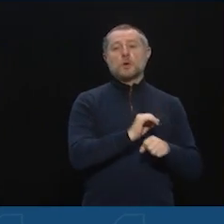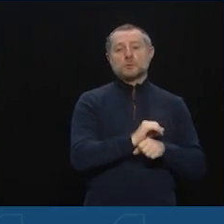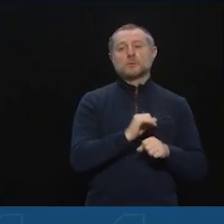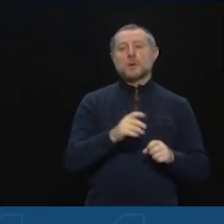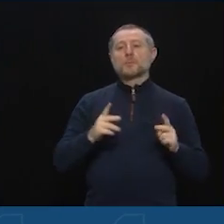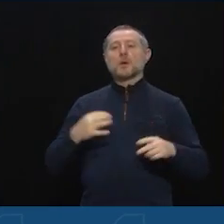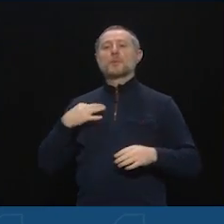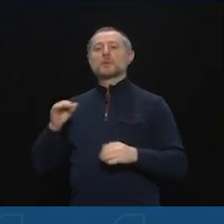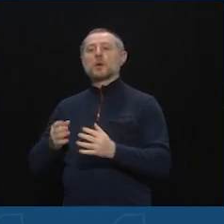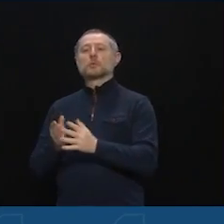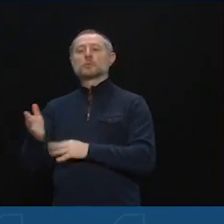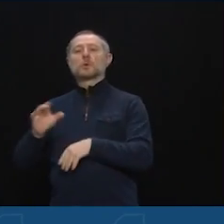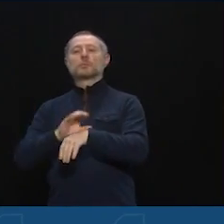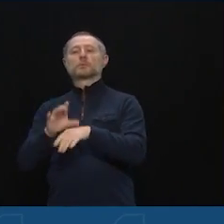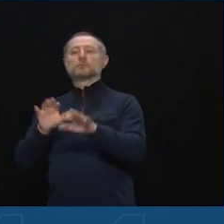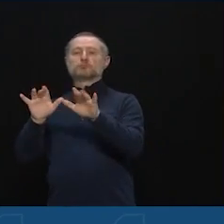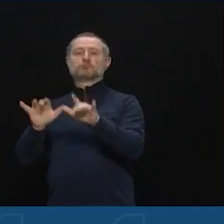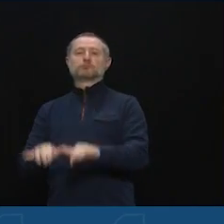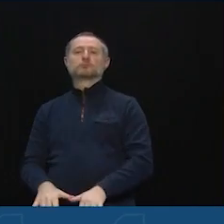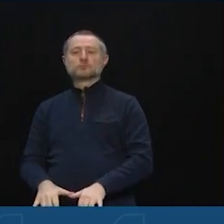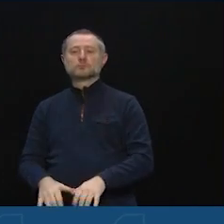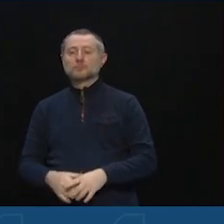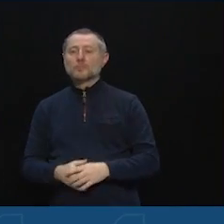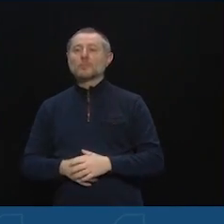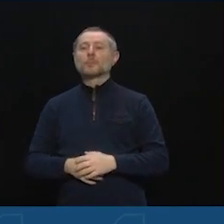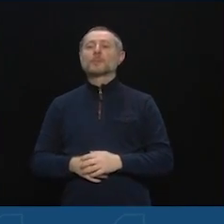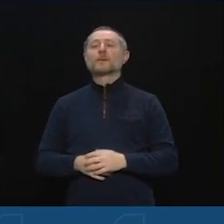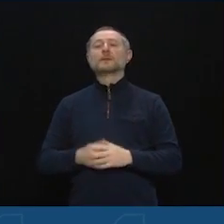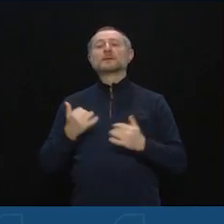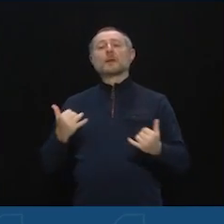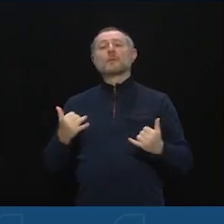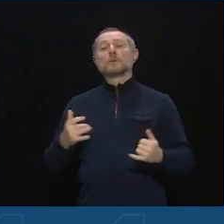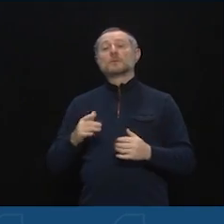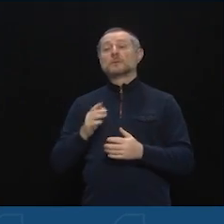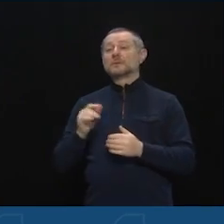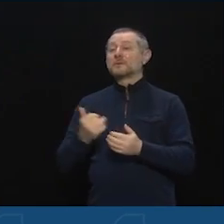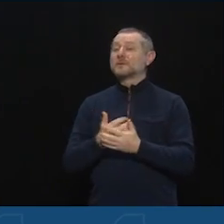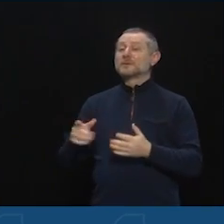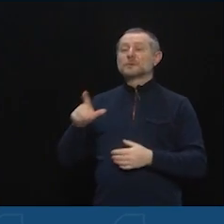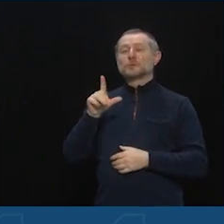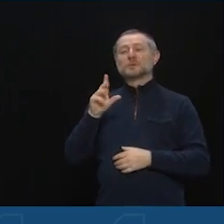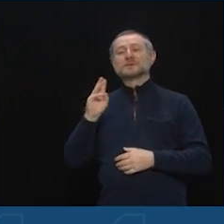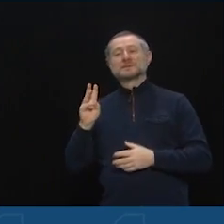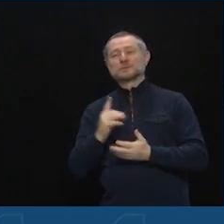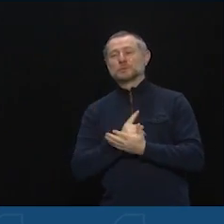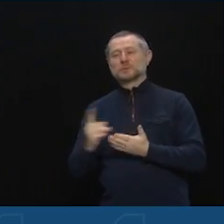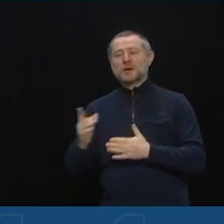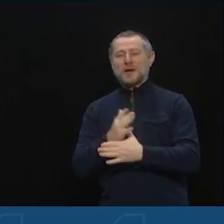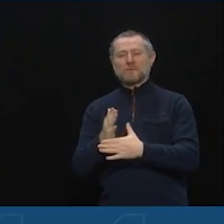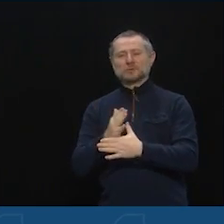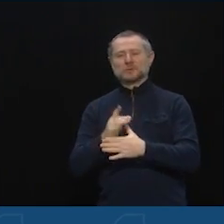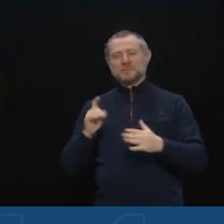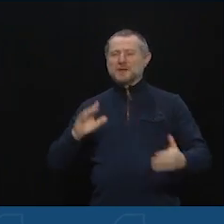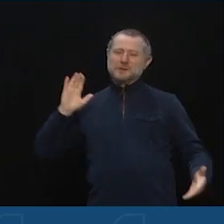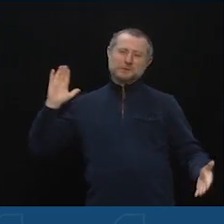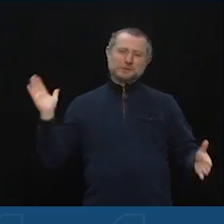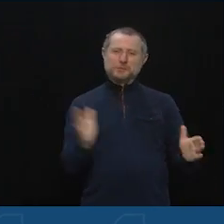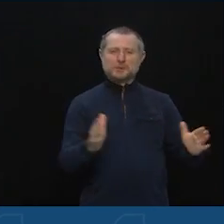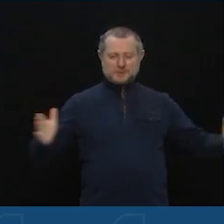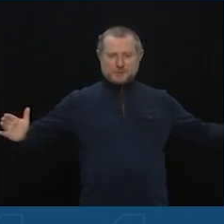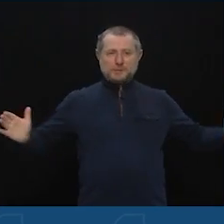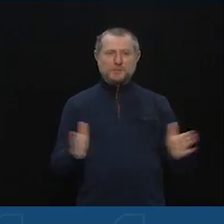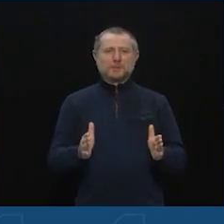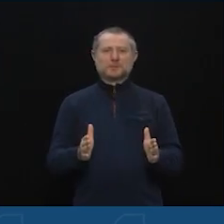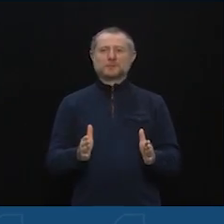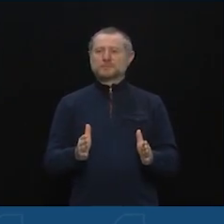online. And right now, it can take on average of 26 weeks. We're going to shave that down to almost nothing. So I'm real excited about that. Also,